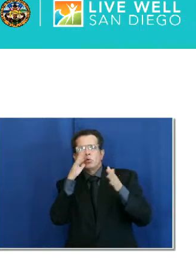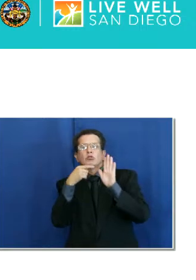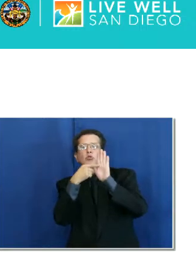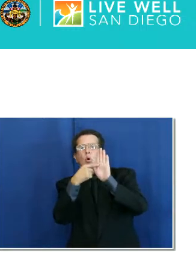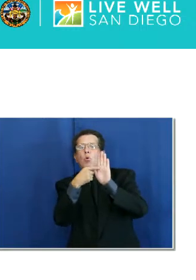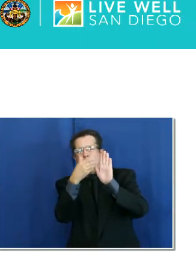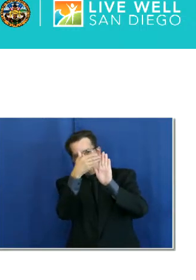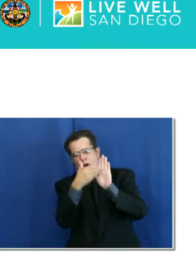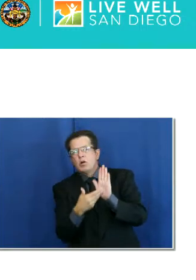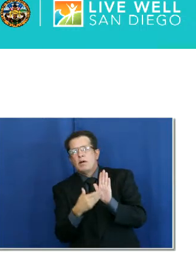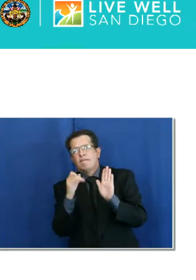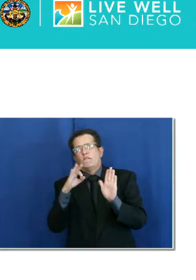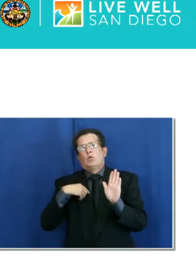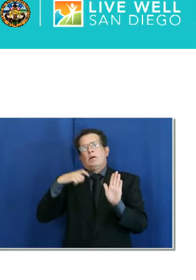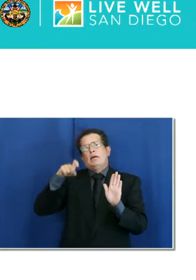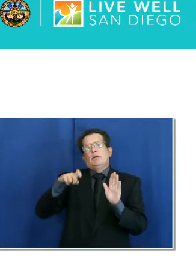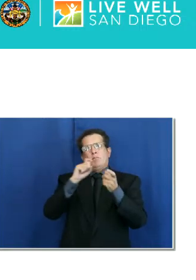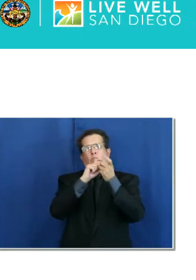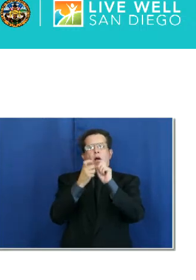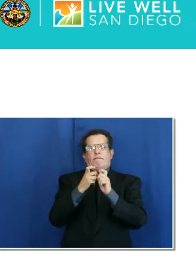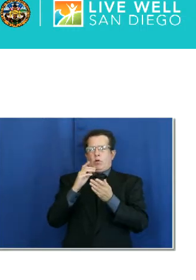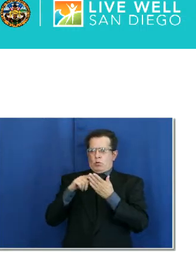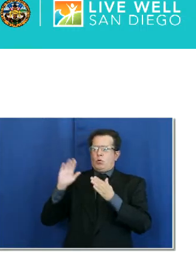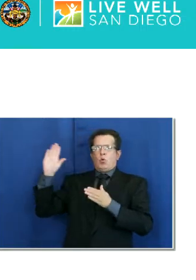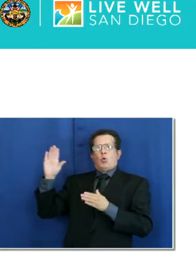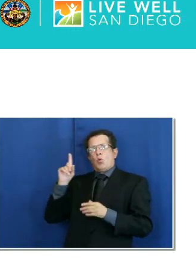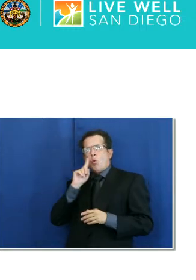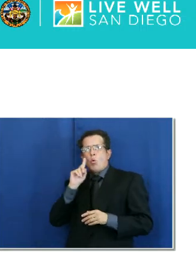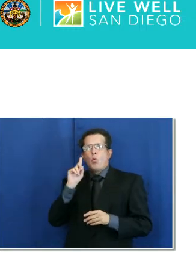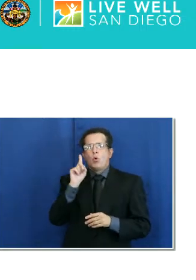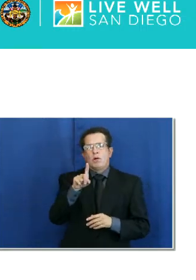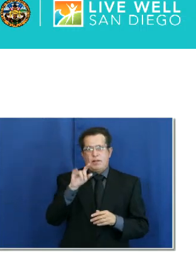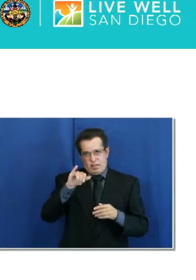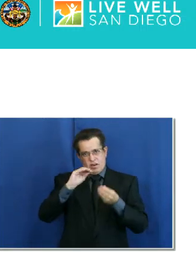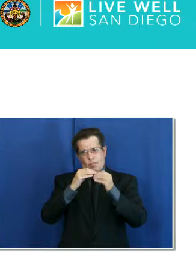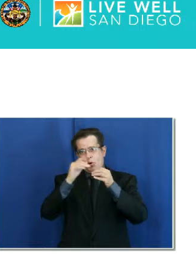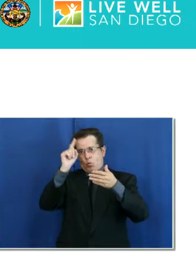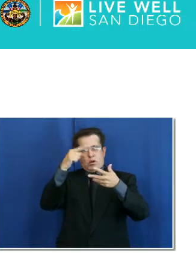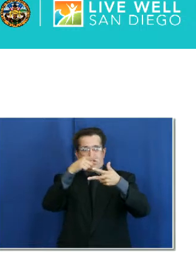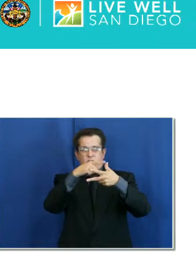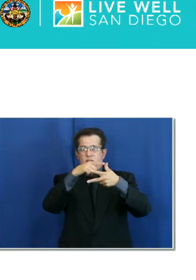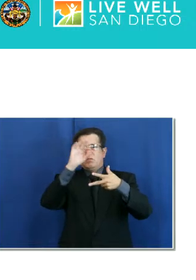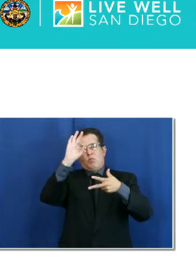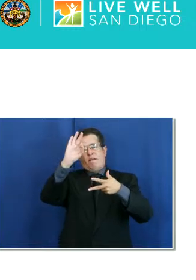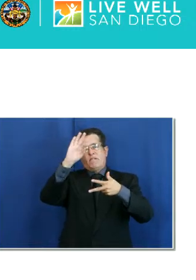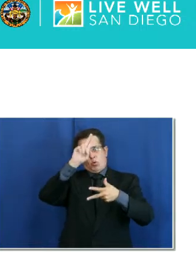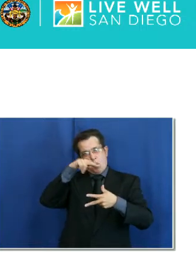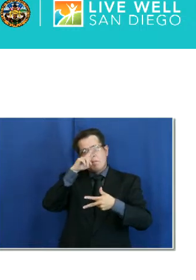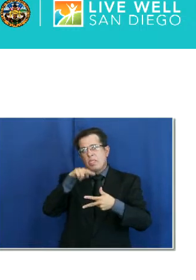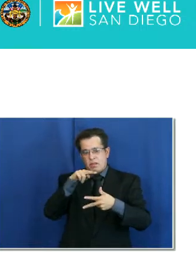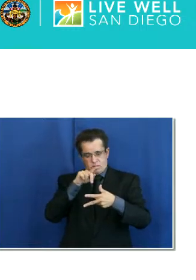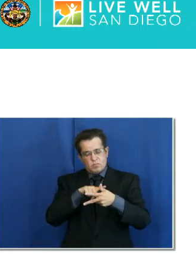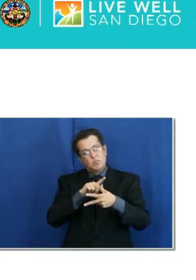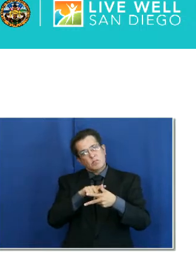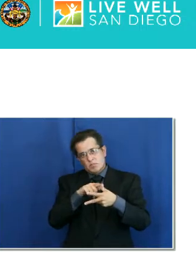to modify the health officer's order. Trigger number 1 is normal, but I'd just like